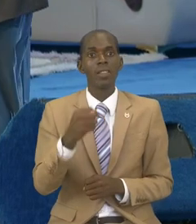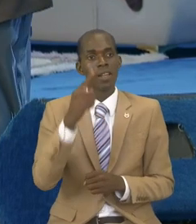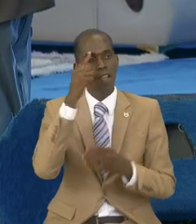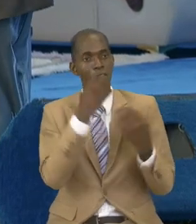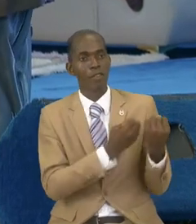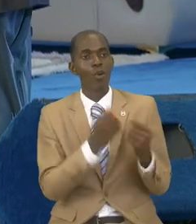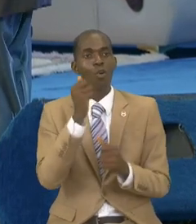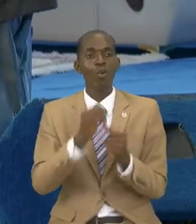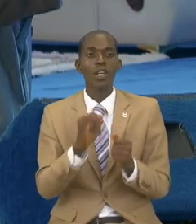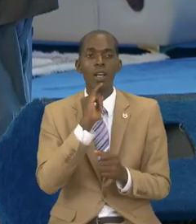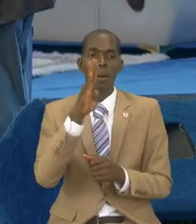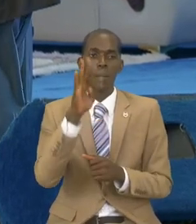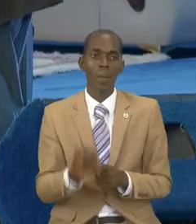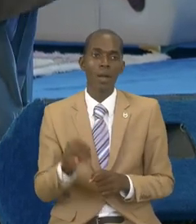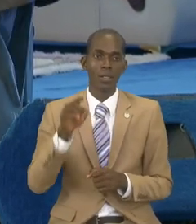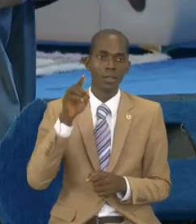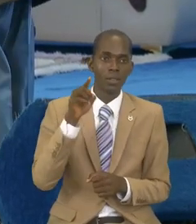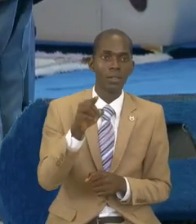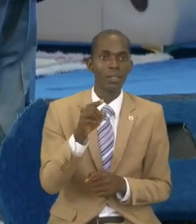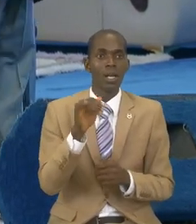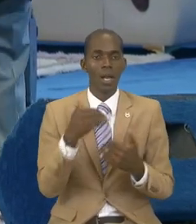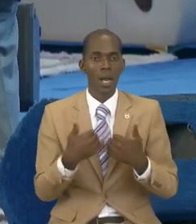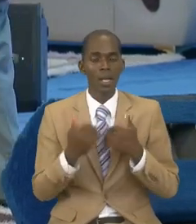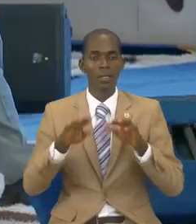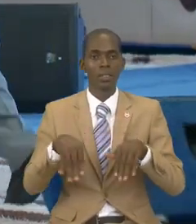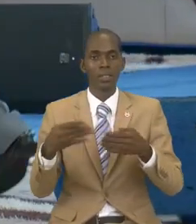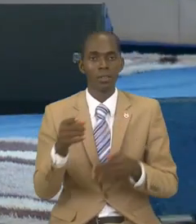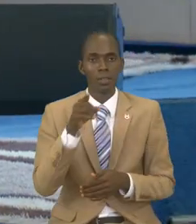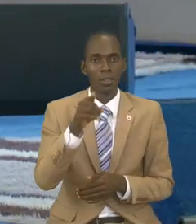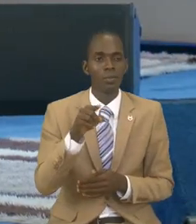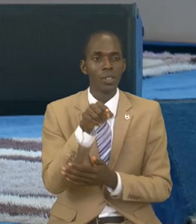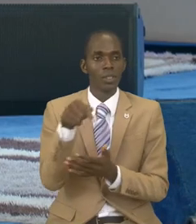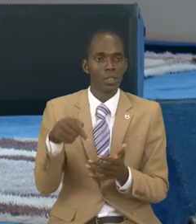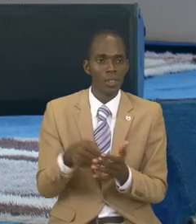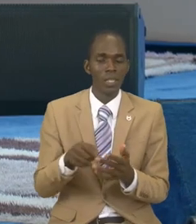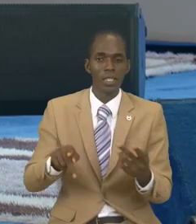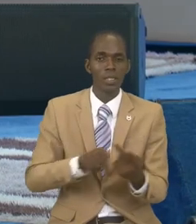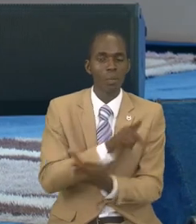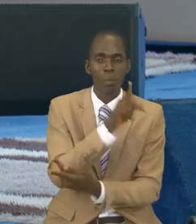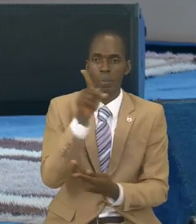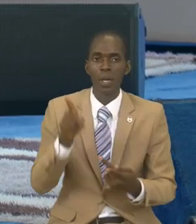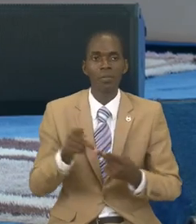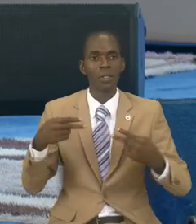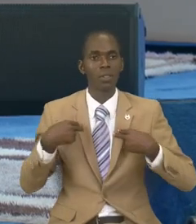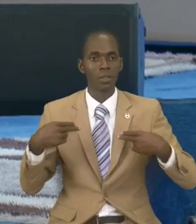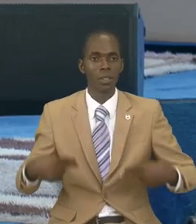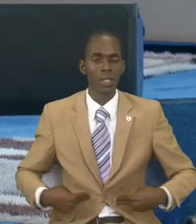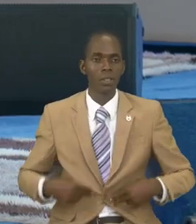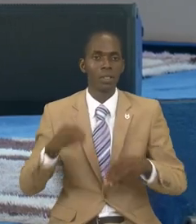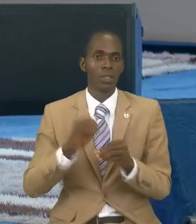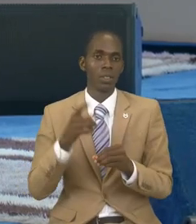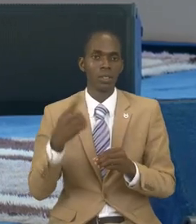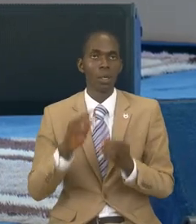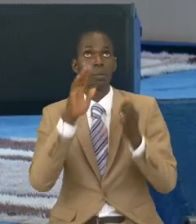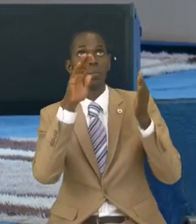which is by him has given him this perfect soundness